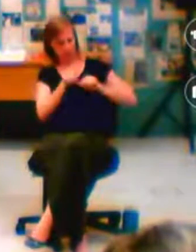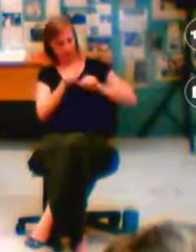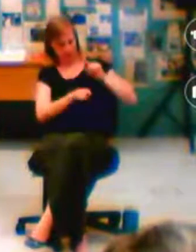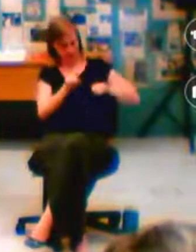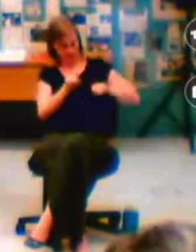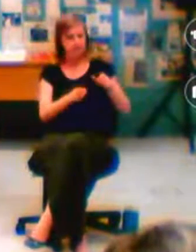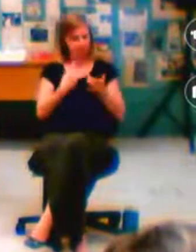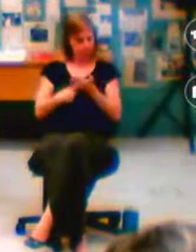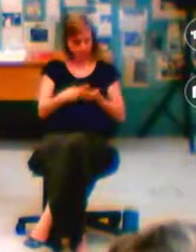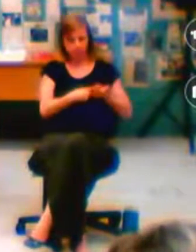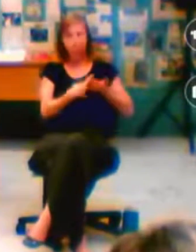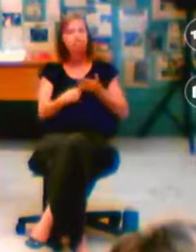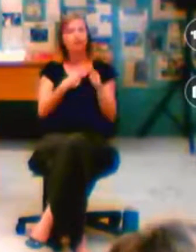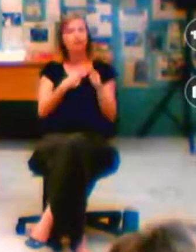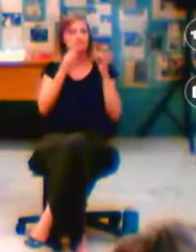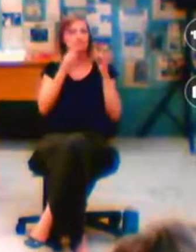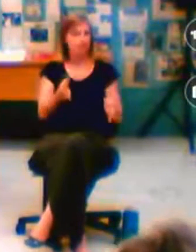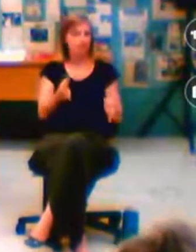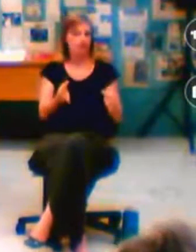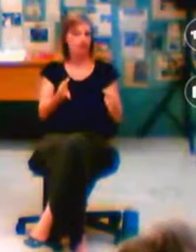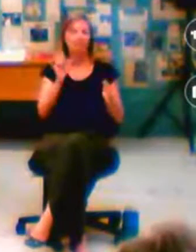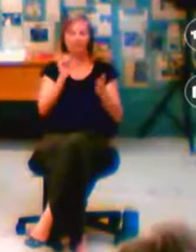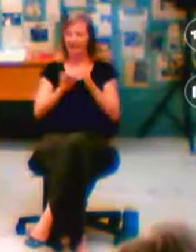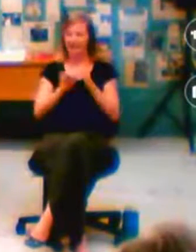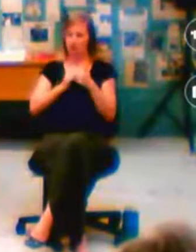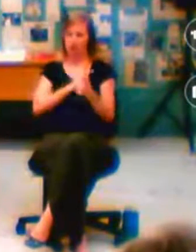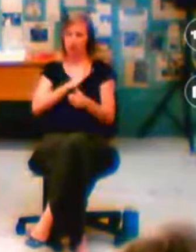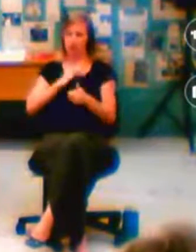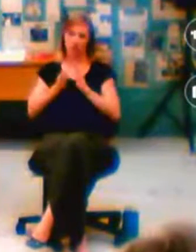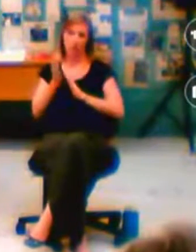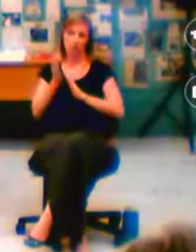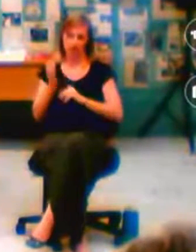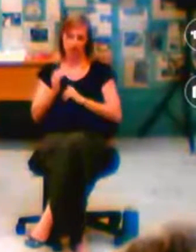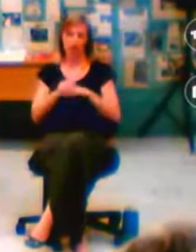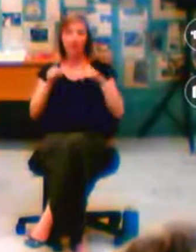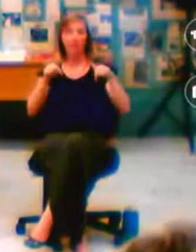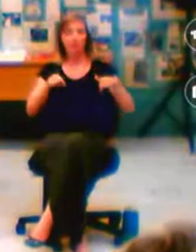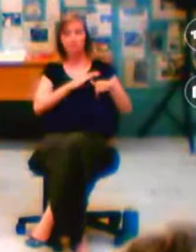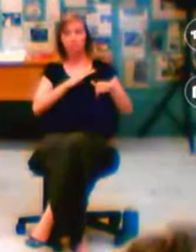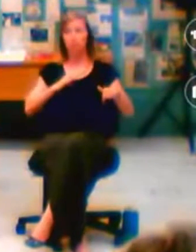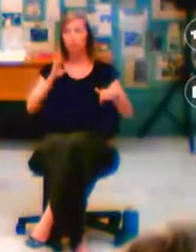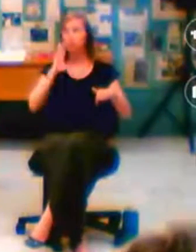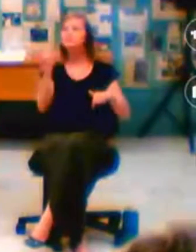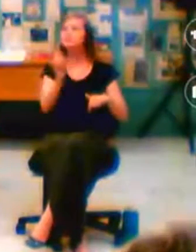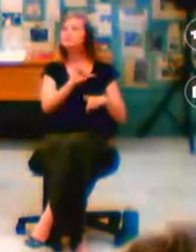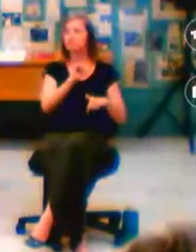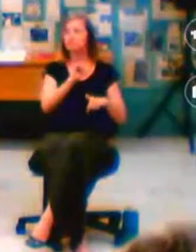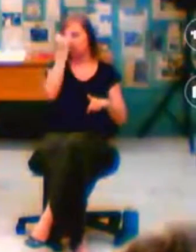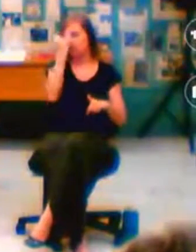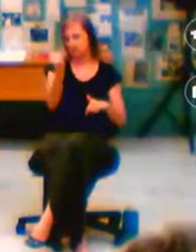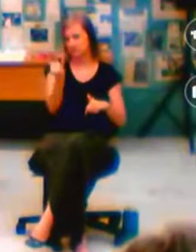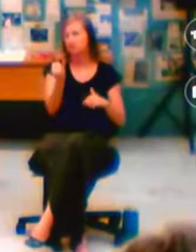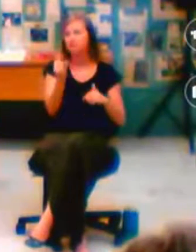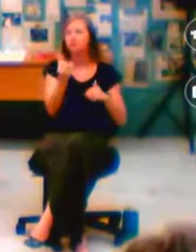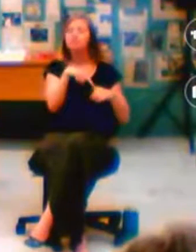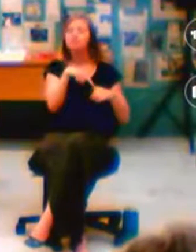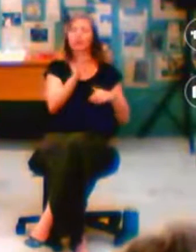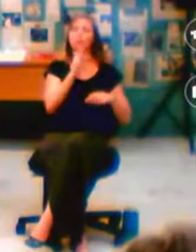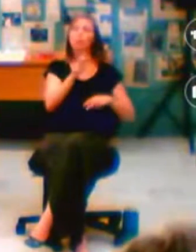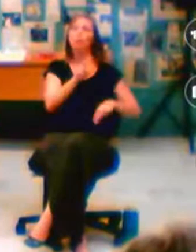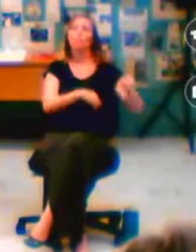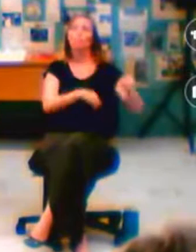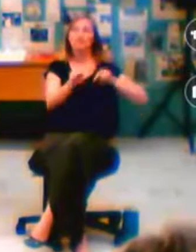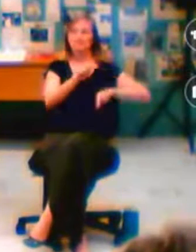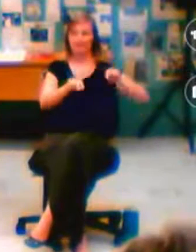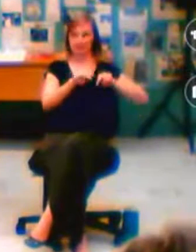and say, these are the three options we have. This is what the pluses and minuses are. What do you recommend we do?